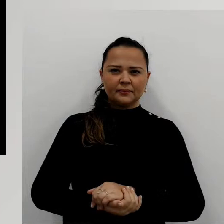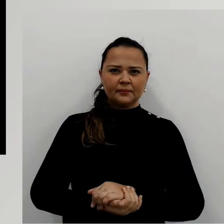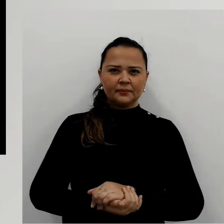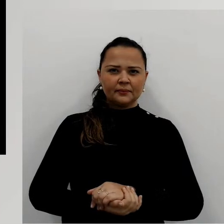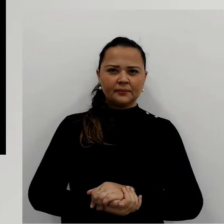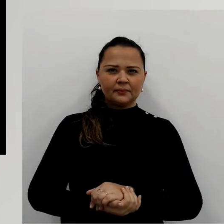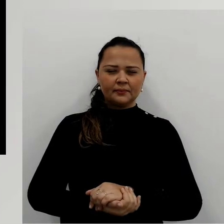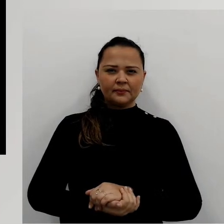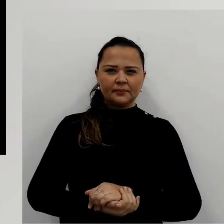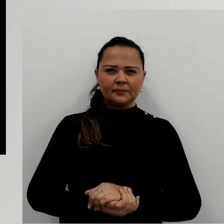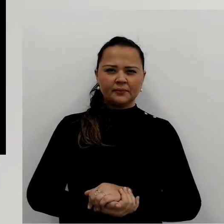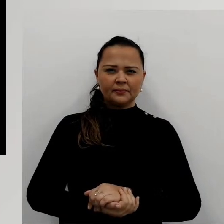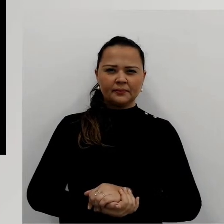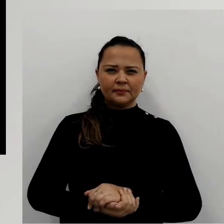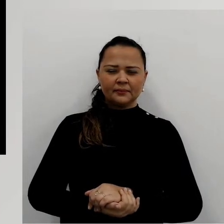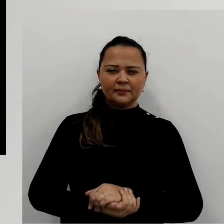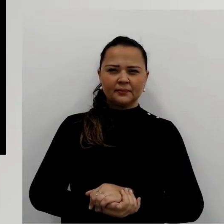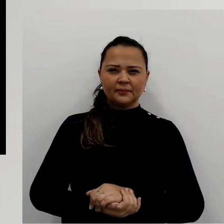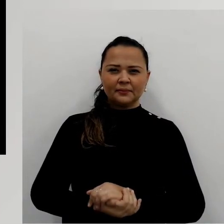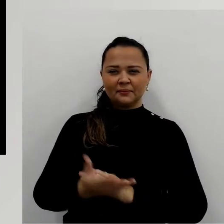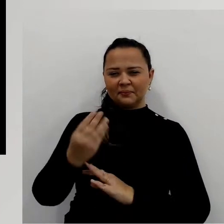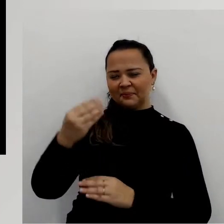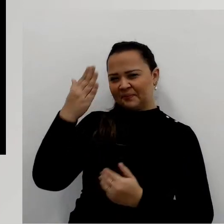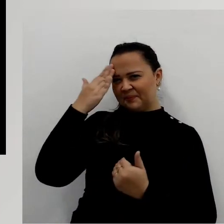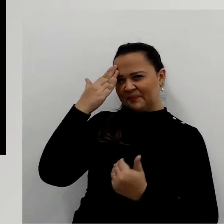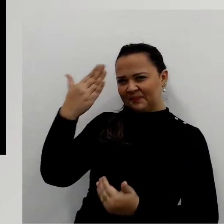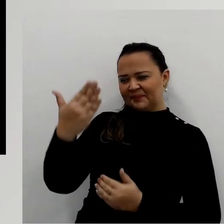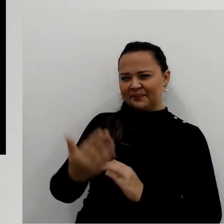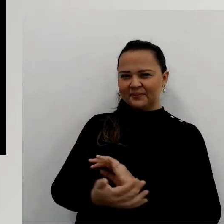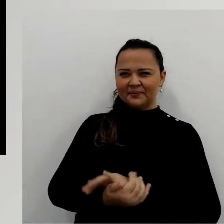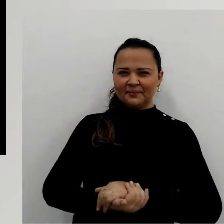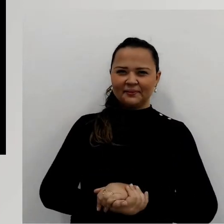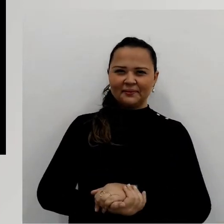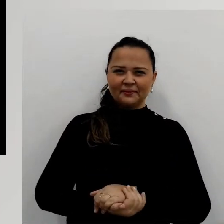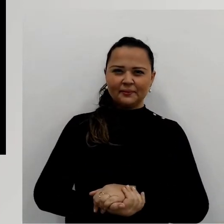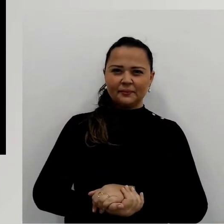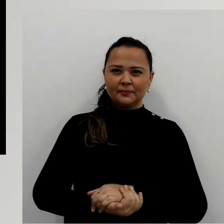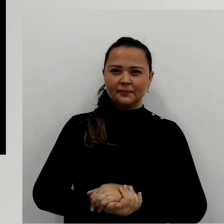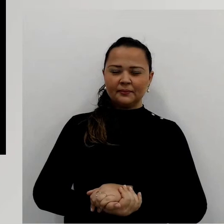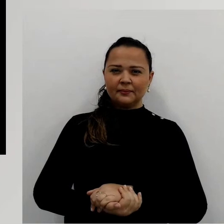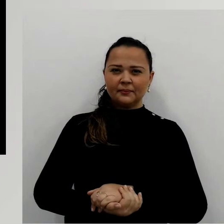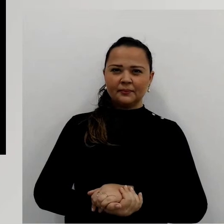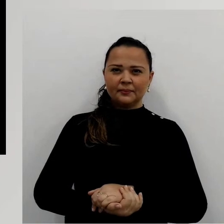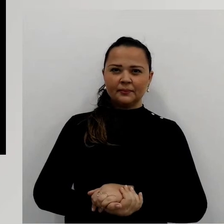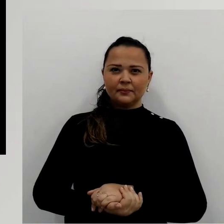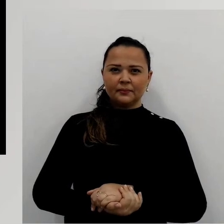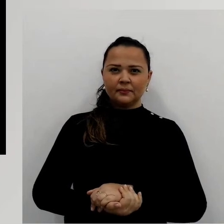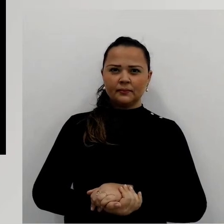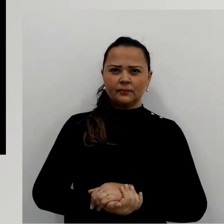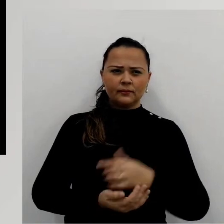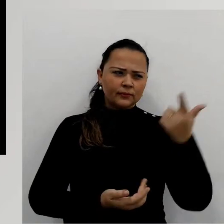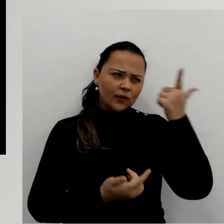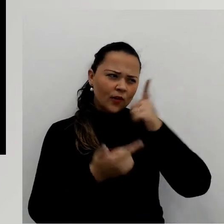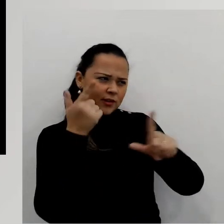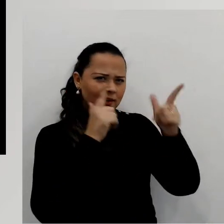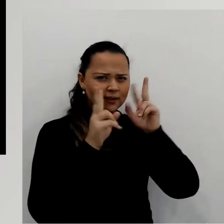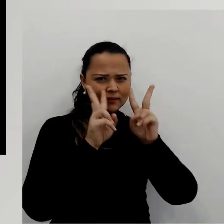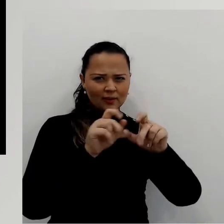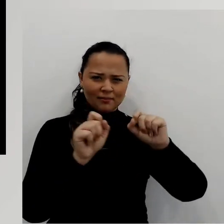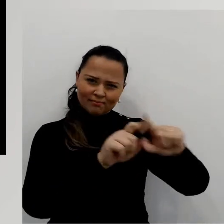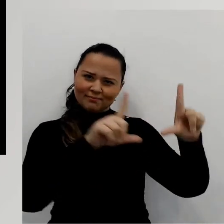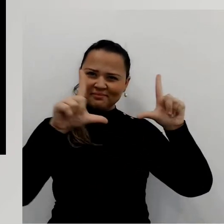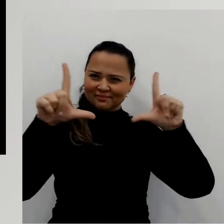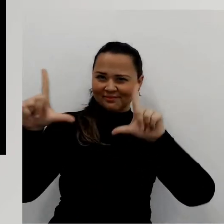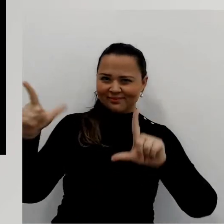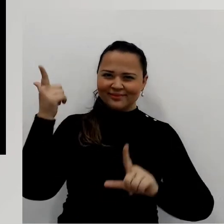Vocês conseguem me ouvir agora? Okay, now we can hear you. Okay. My slide. Yes. Okay, so